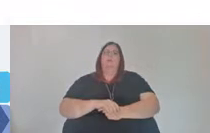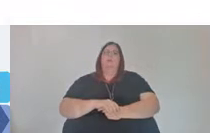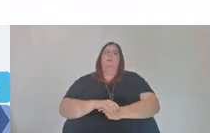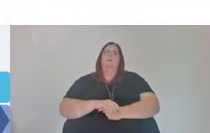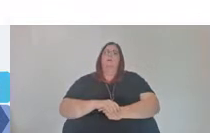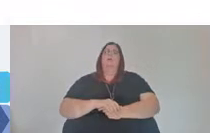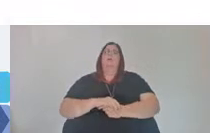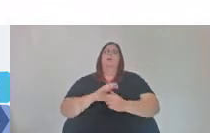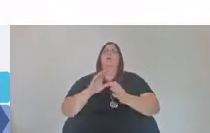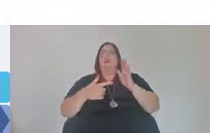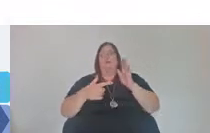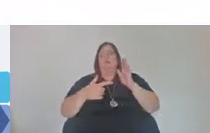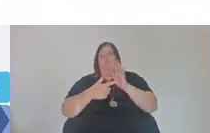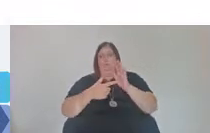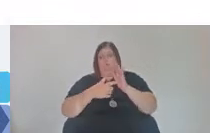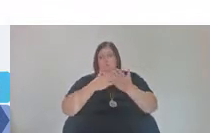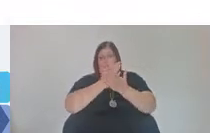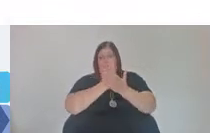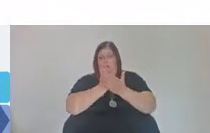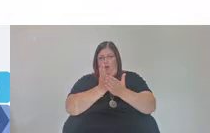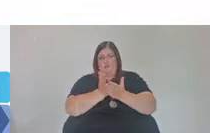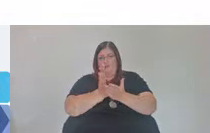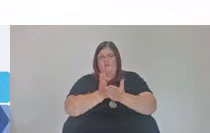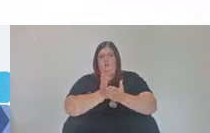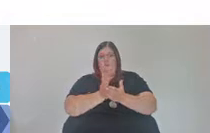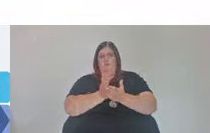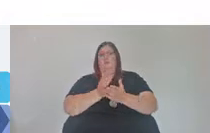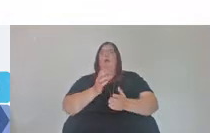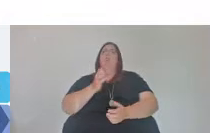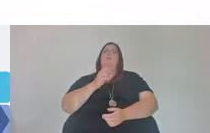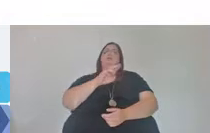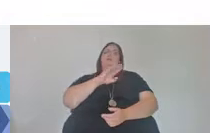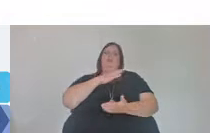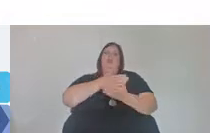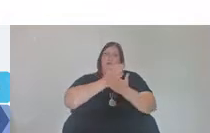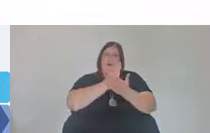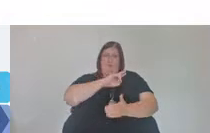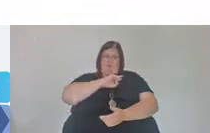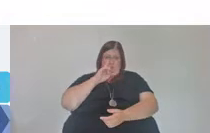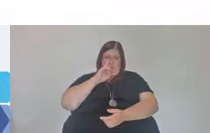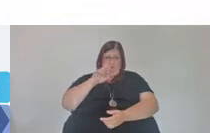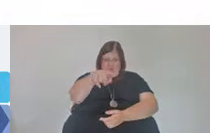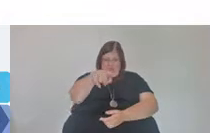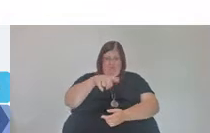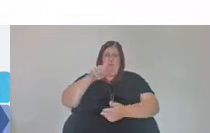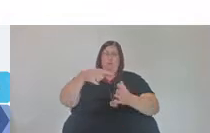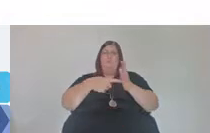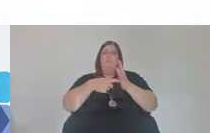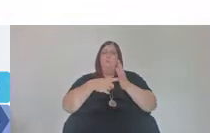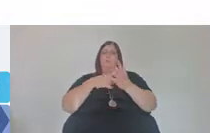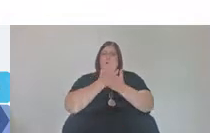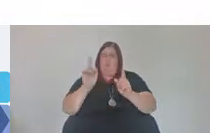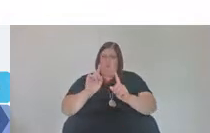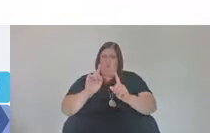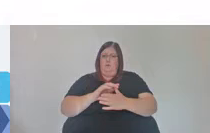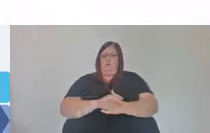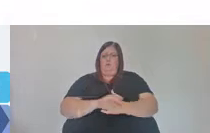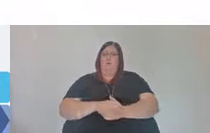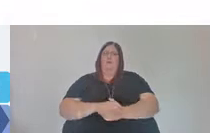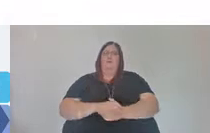The important bits of the shared purpose that you'll see on the slide for me are